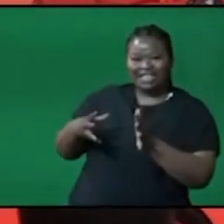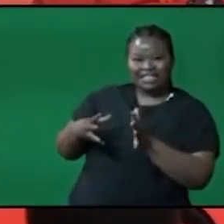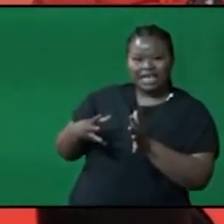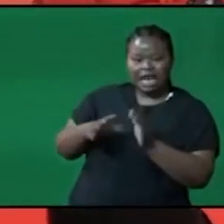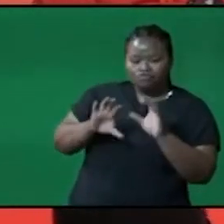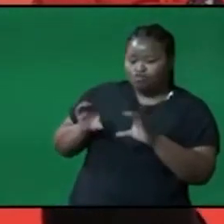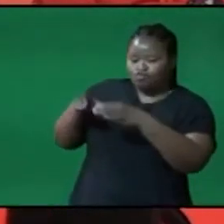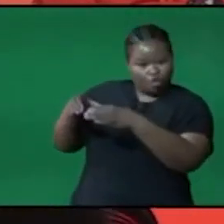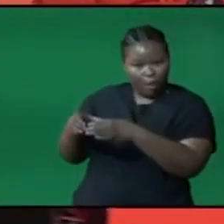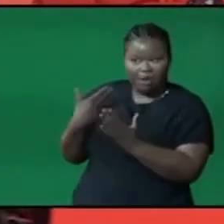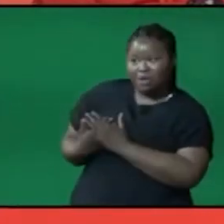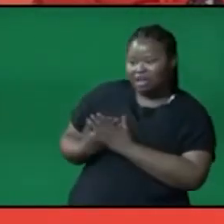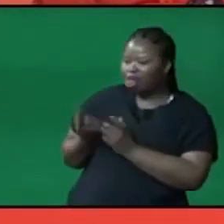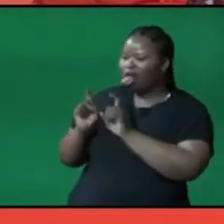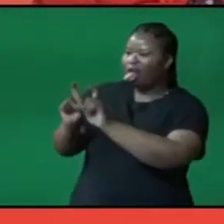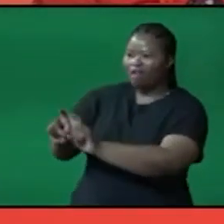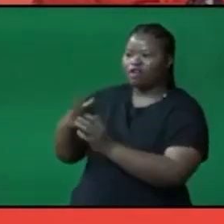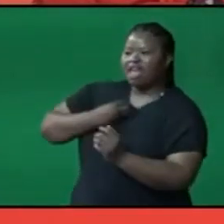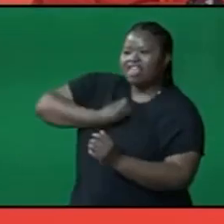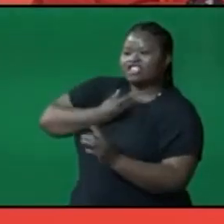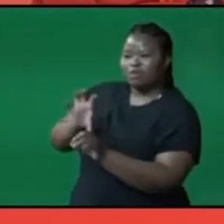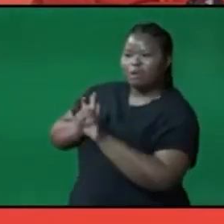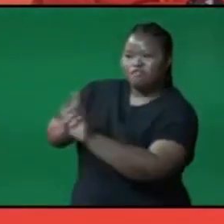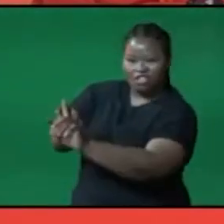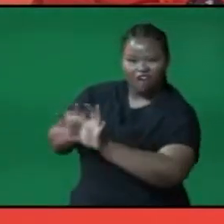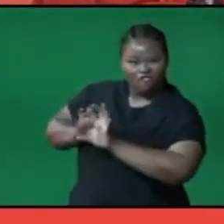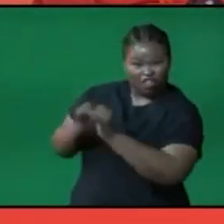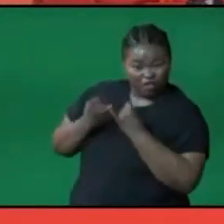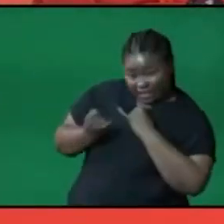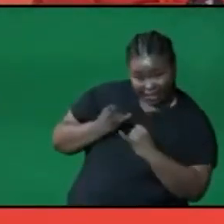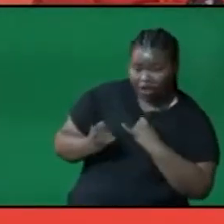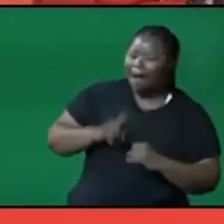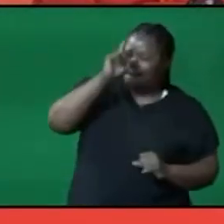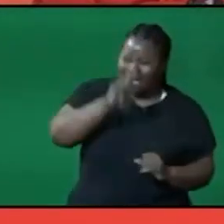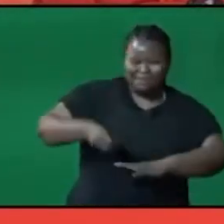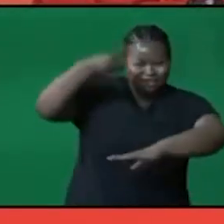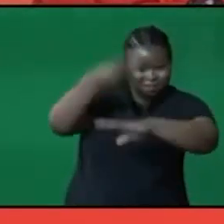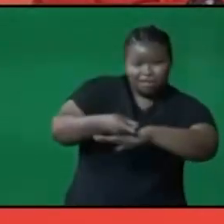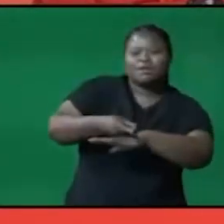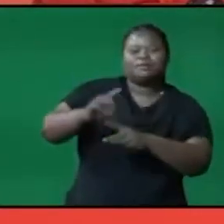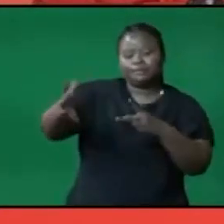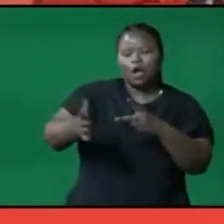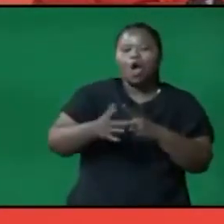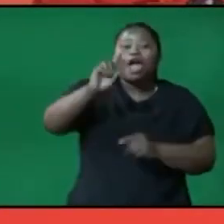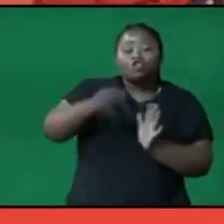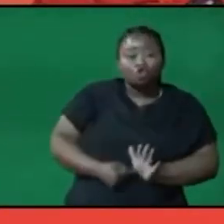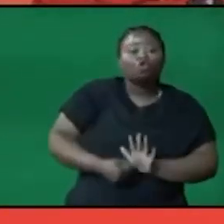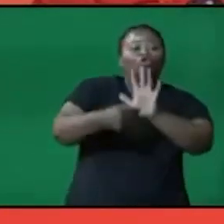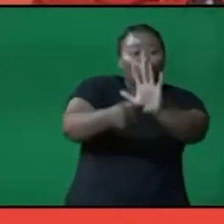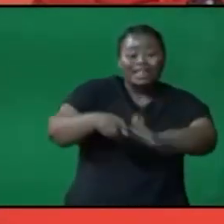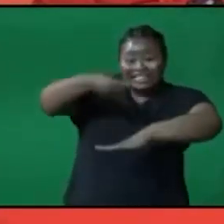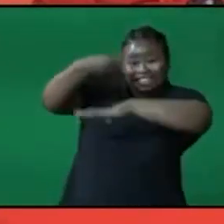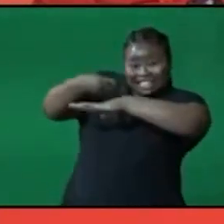an attempt to impose themselves on young children. A commissar must be disciplined and show that